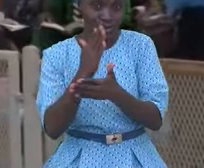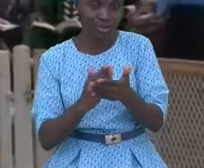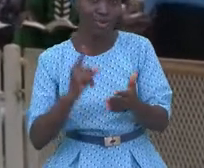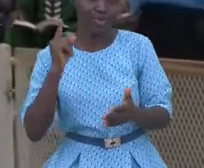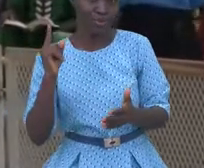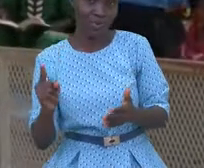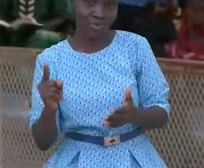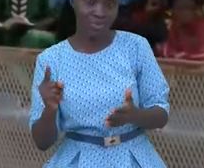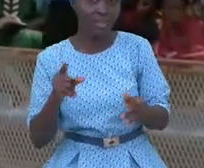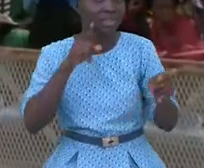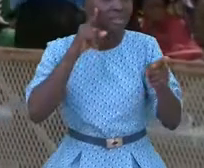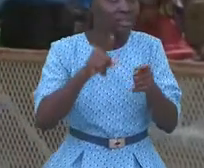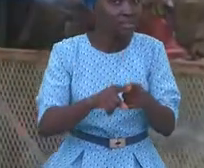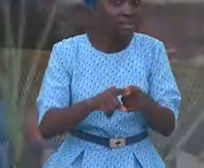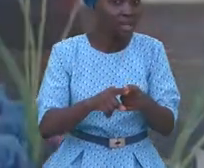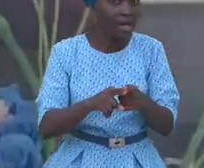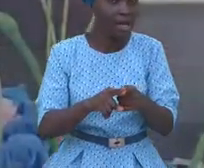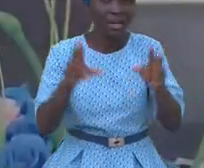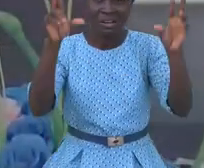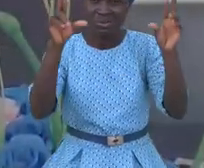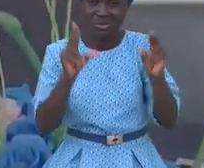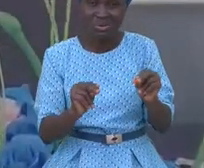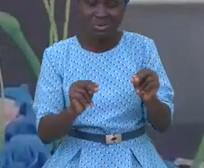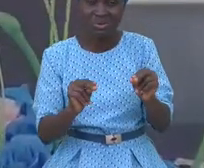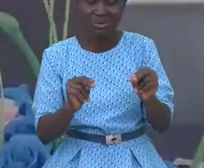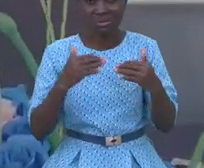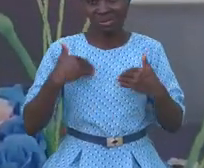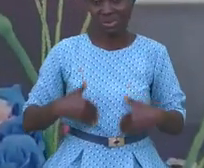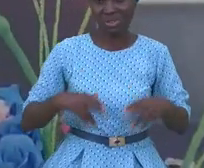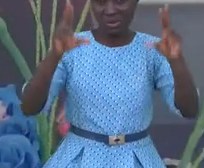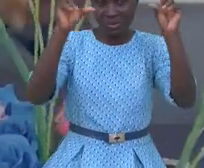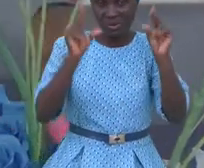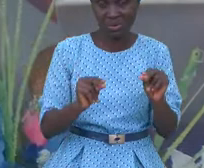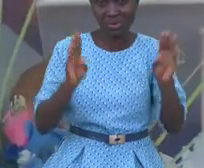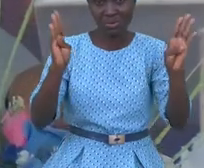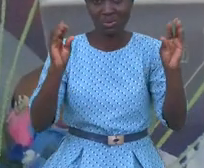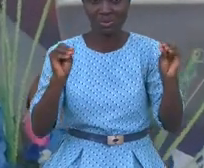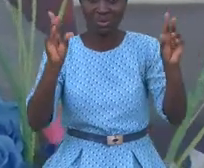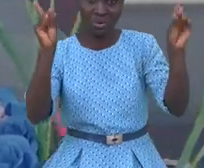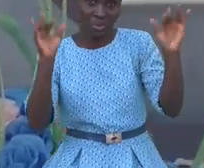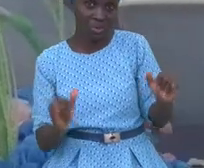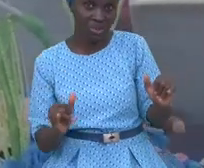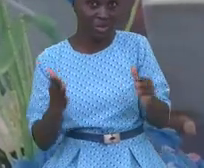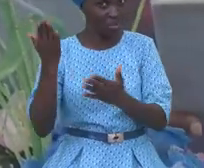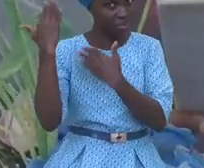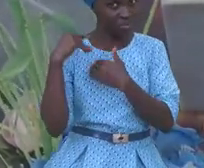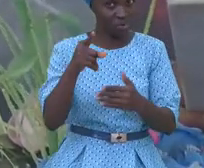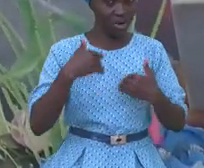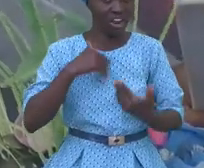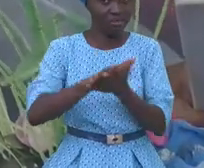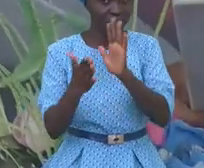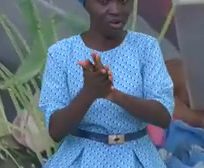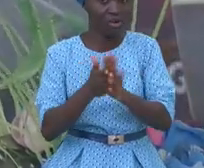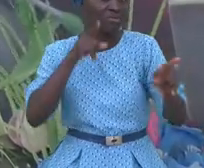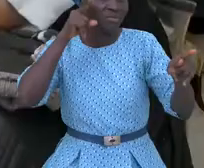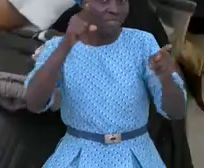Sister, nobody, praise the Lord. I even see the smile on your face over here. You become sister, somebody